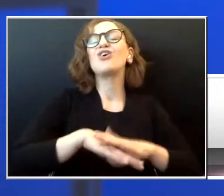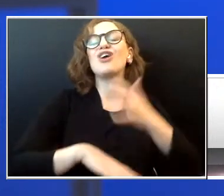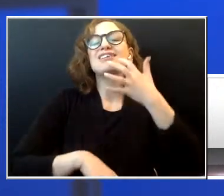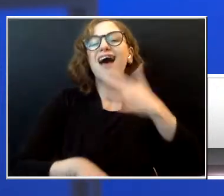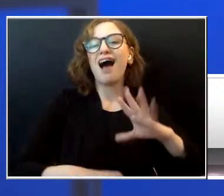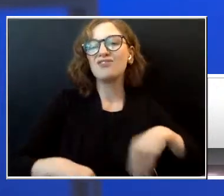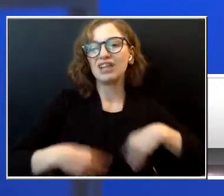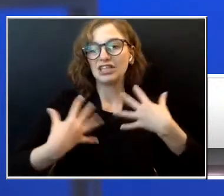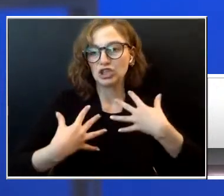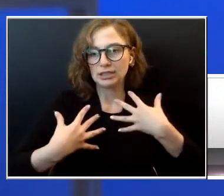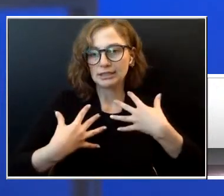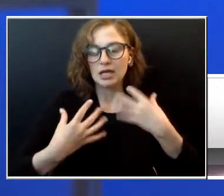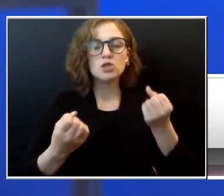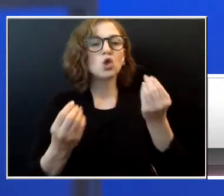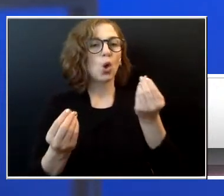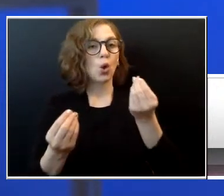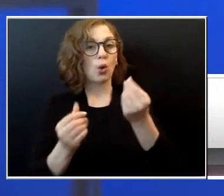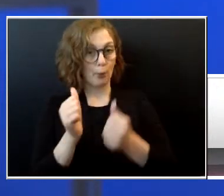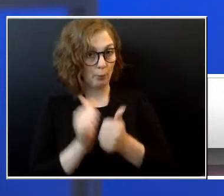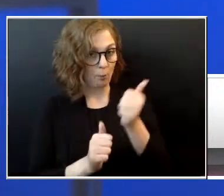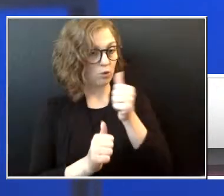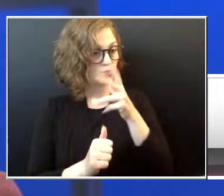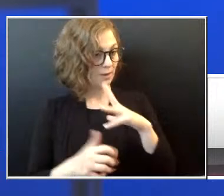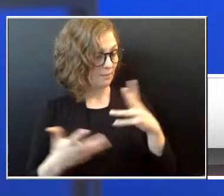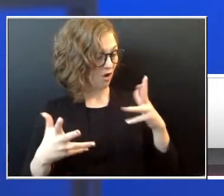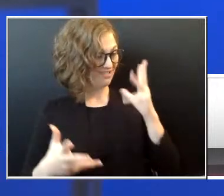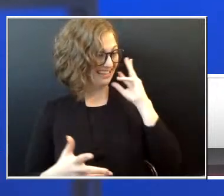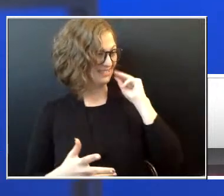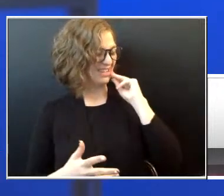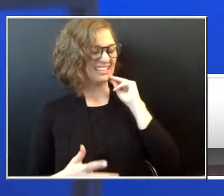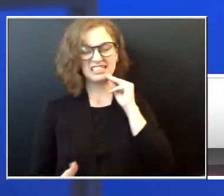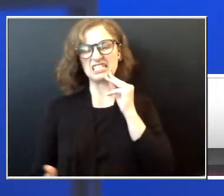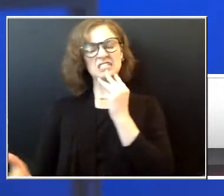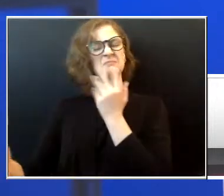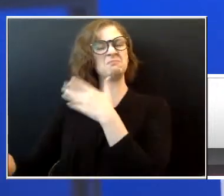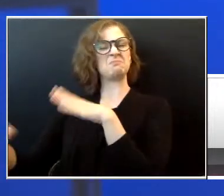already having them don't want anything to do with those drugs, unless they actually have